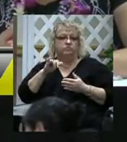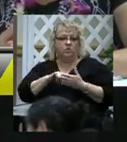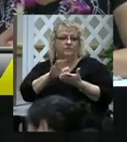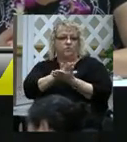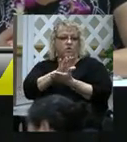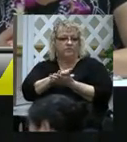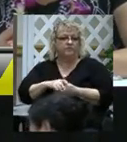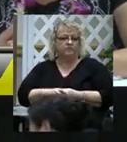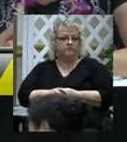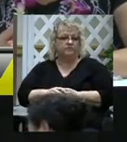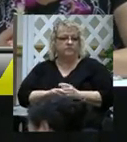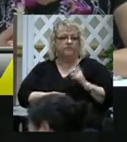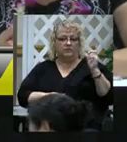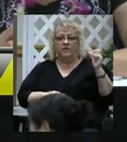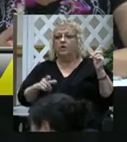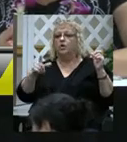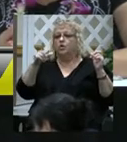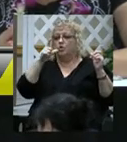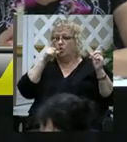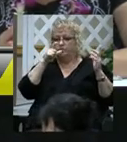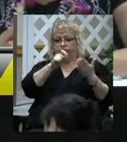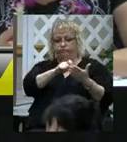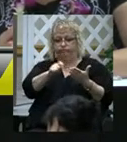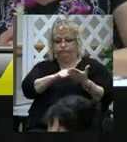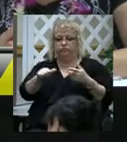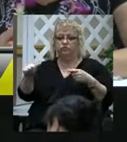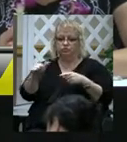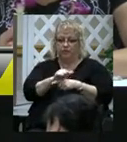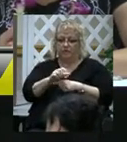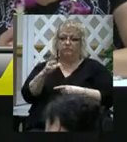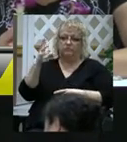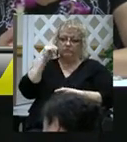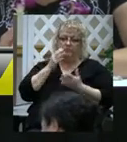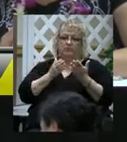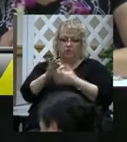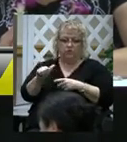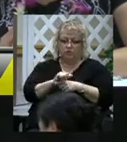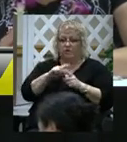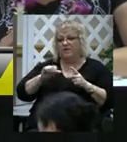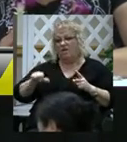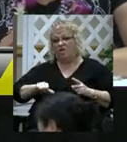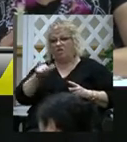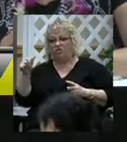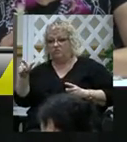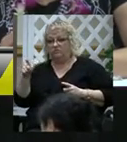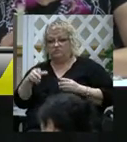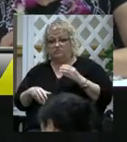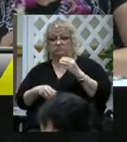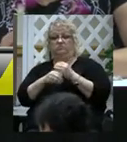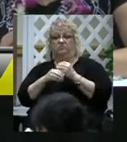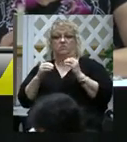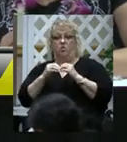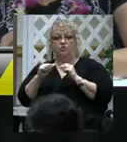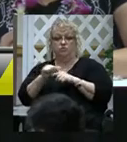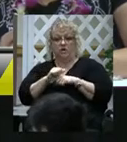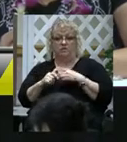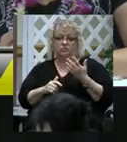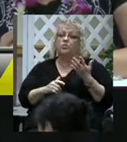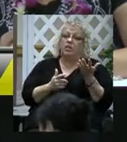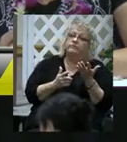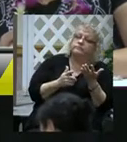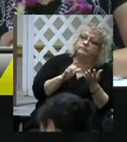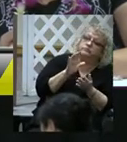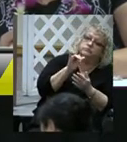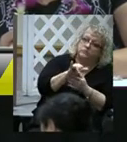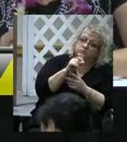And that would be somebody who had done the training, the online training, or that would be somebody who has an additional... Well, what